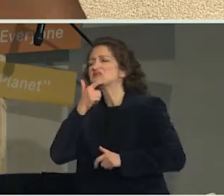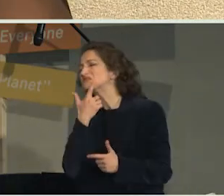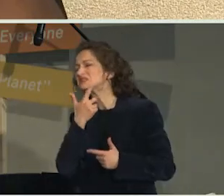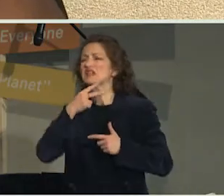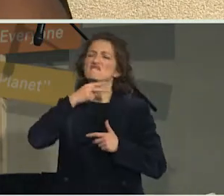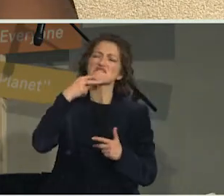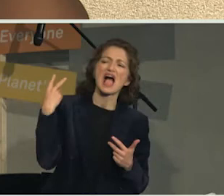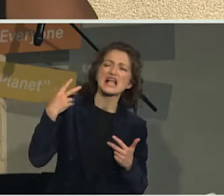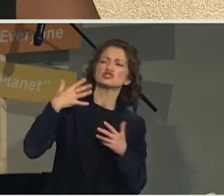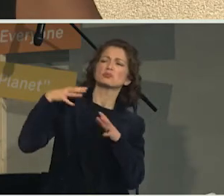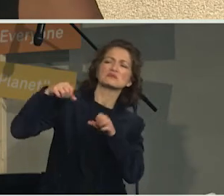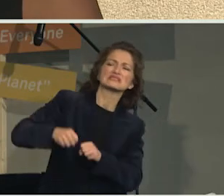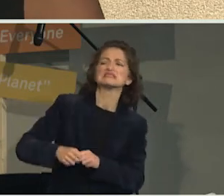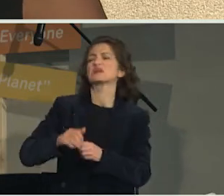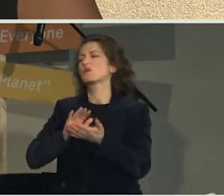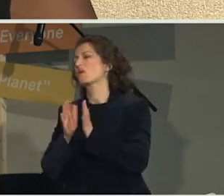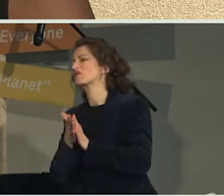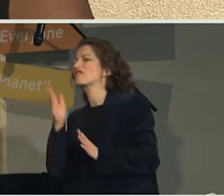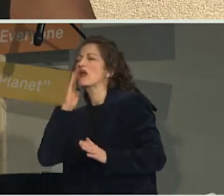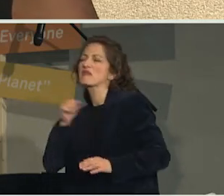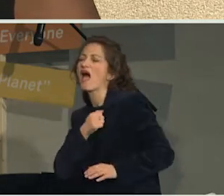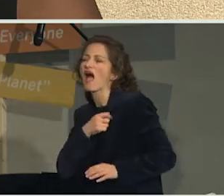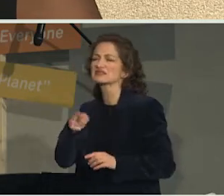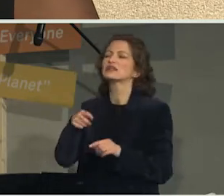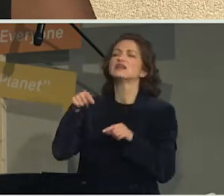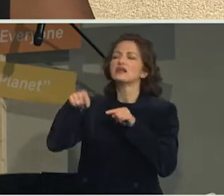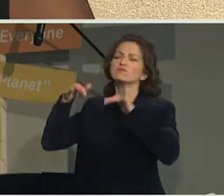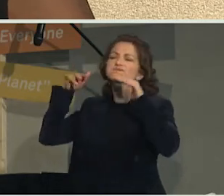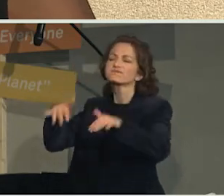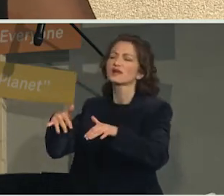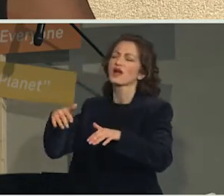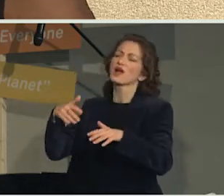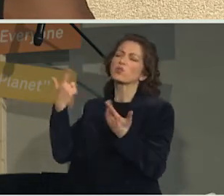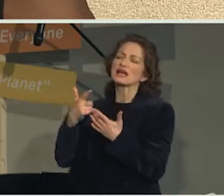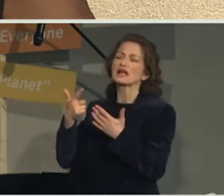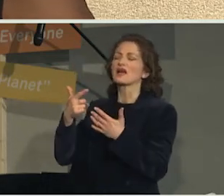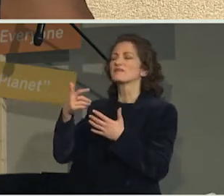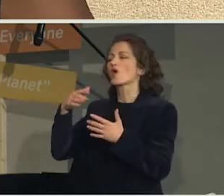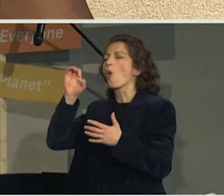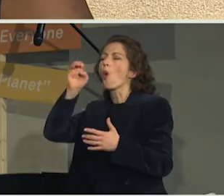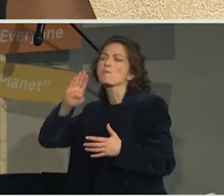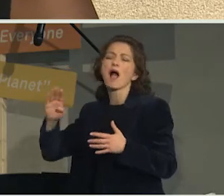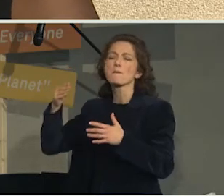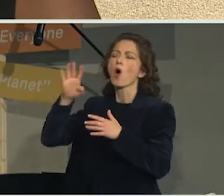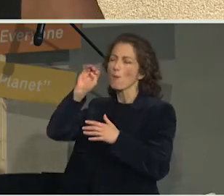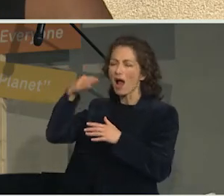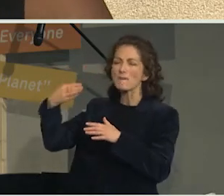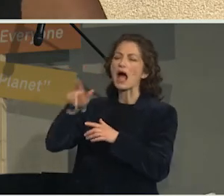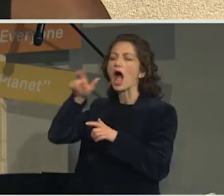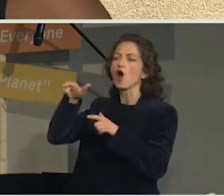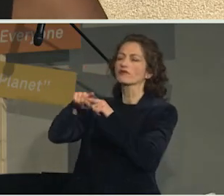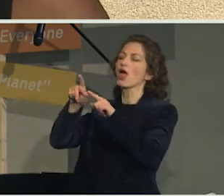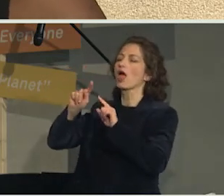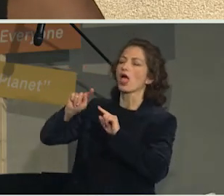white supremacy that underwrote the backlash to Obama. Instead, he said, the blame rests on paying